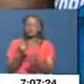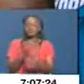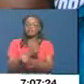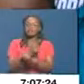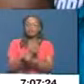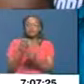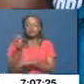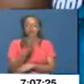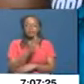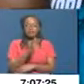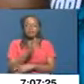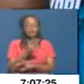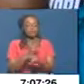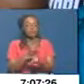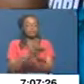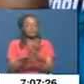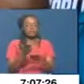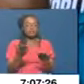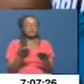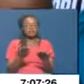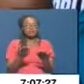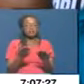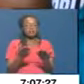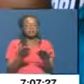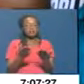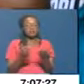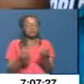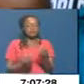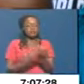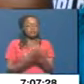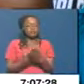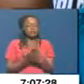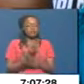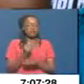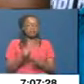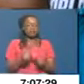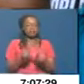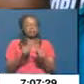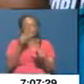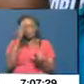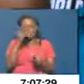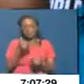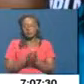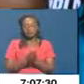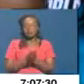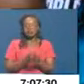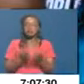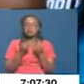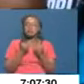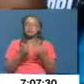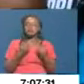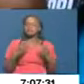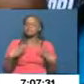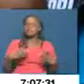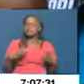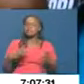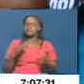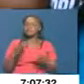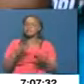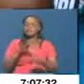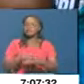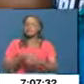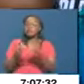to keep this exponential growth going because we are billions of people. And if we get to the